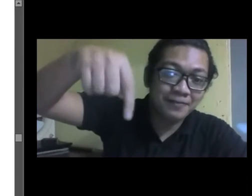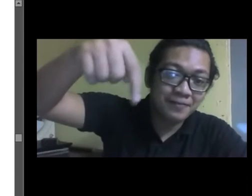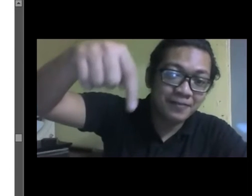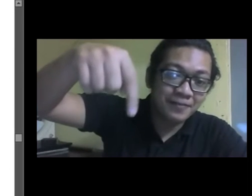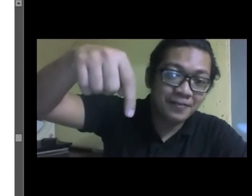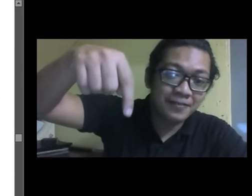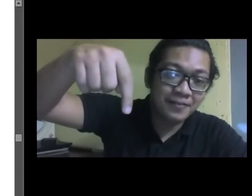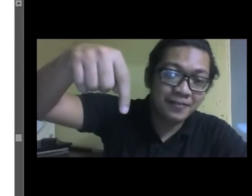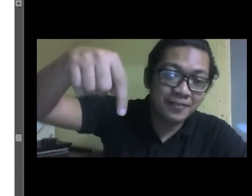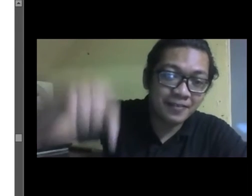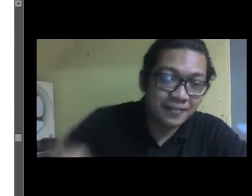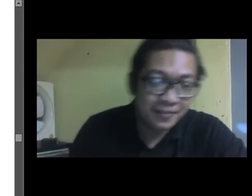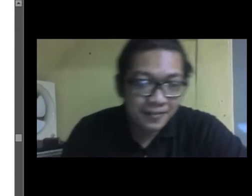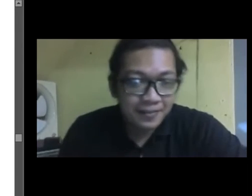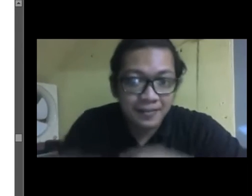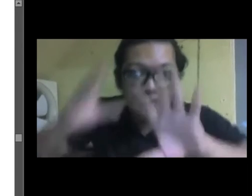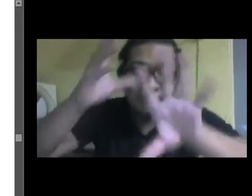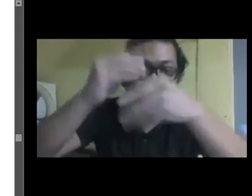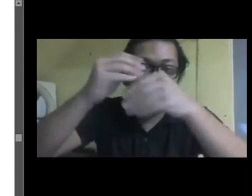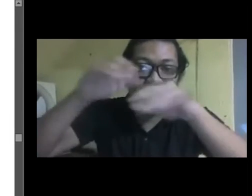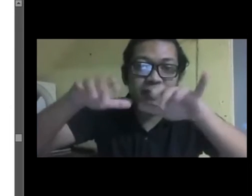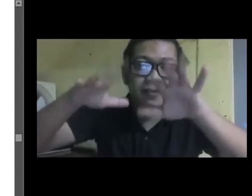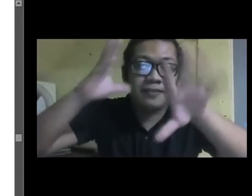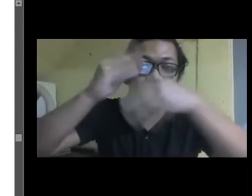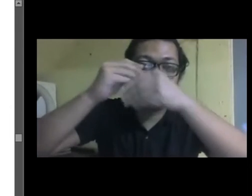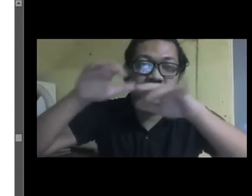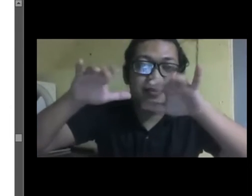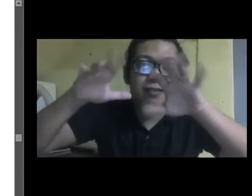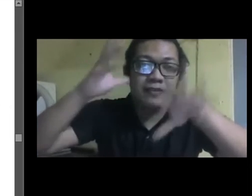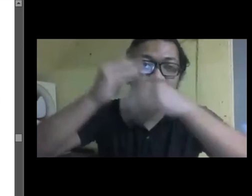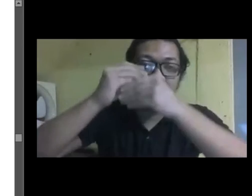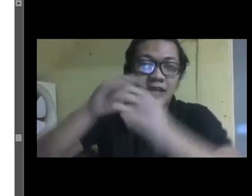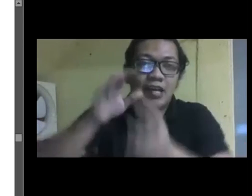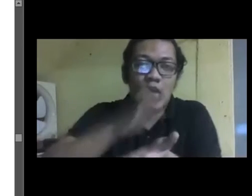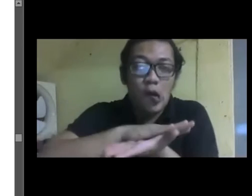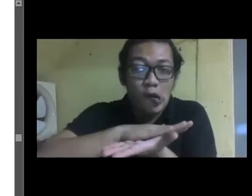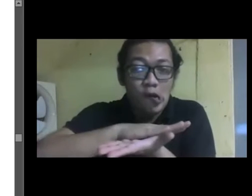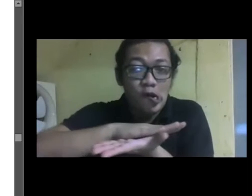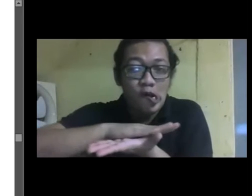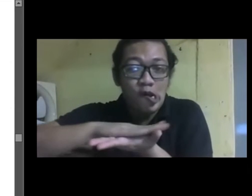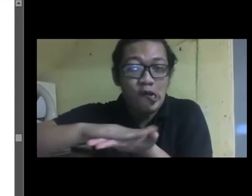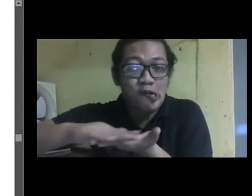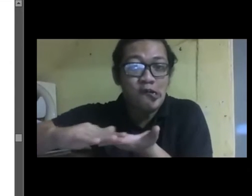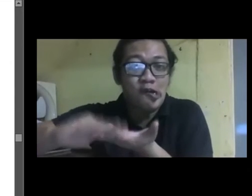But, so do you want to add facial expression, Jasmine? Yeah, for dirty and thick.